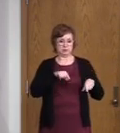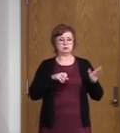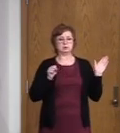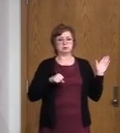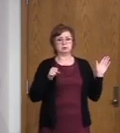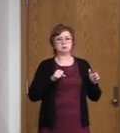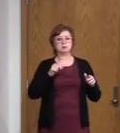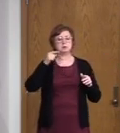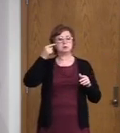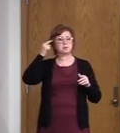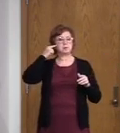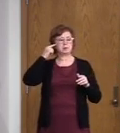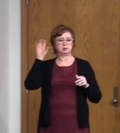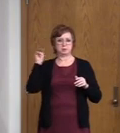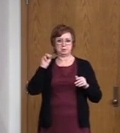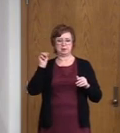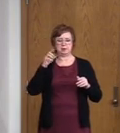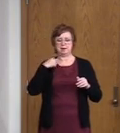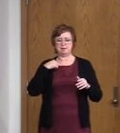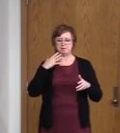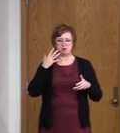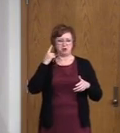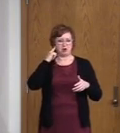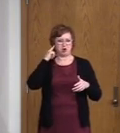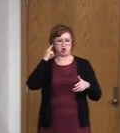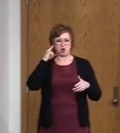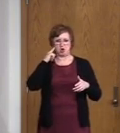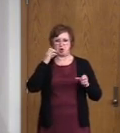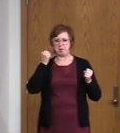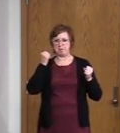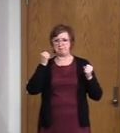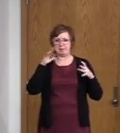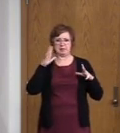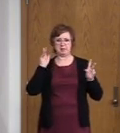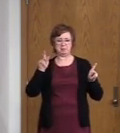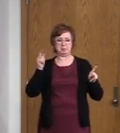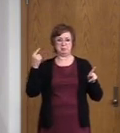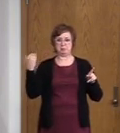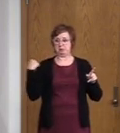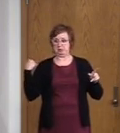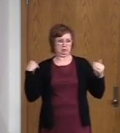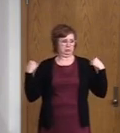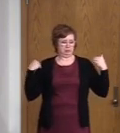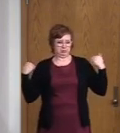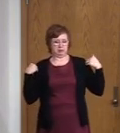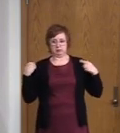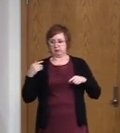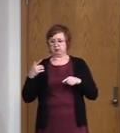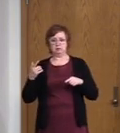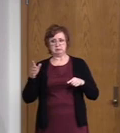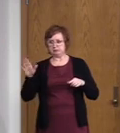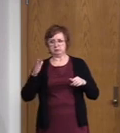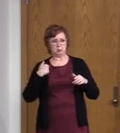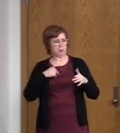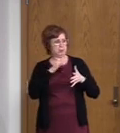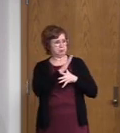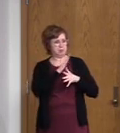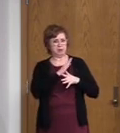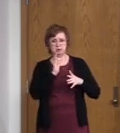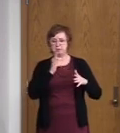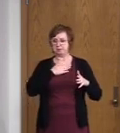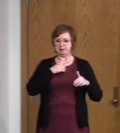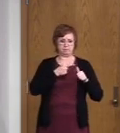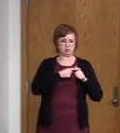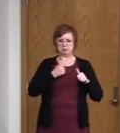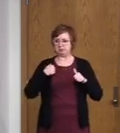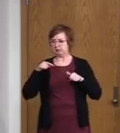at separate groups, and I've heard from everybody. I've heard from all groups that are lobbying to be prioritized